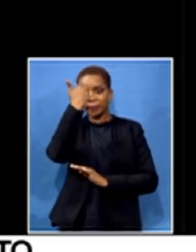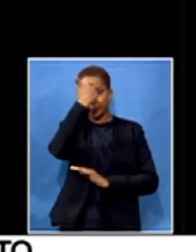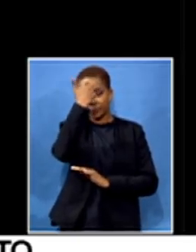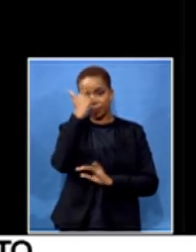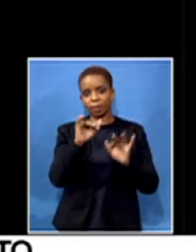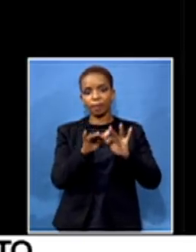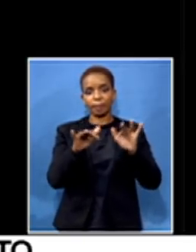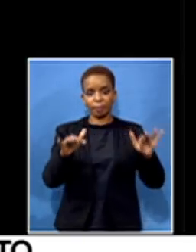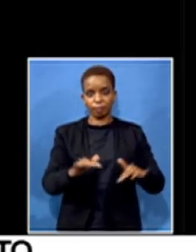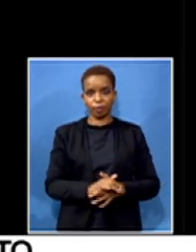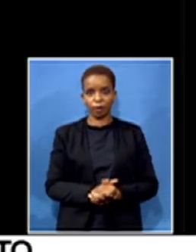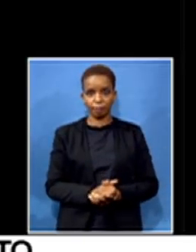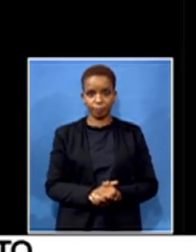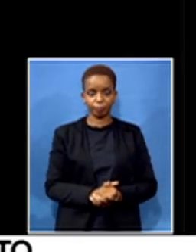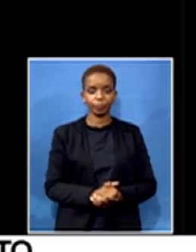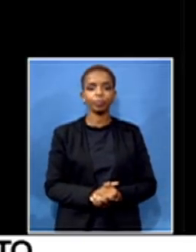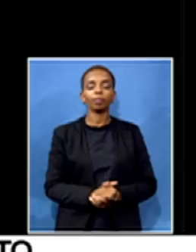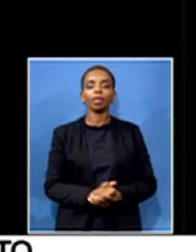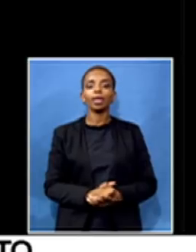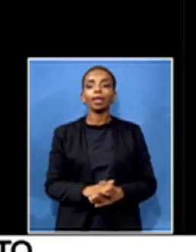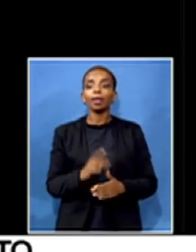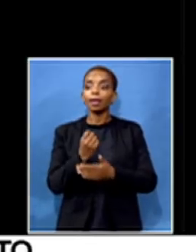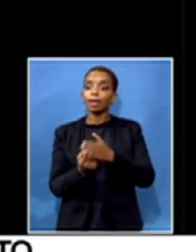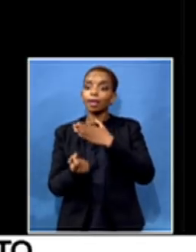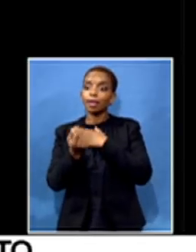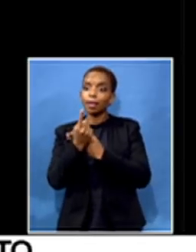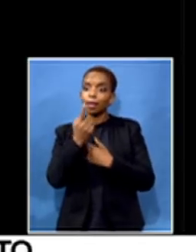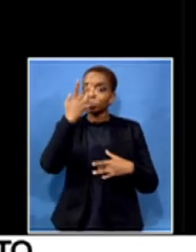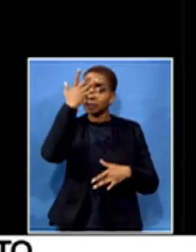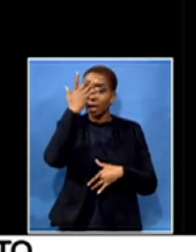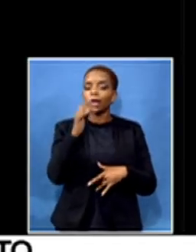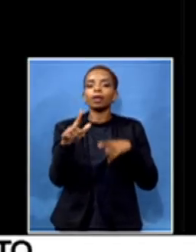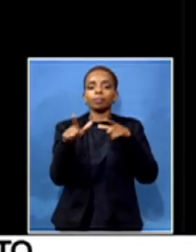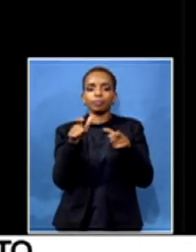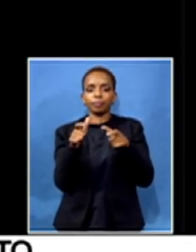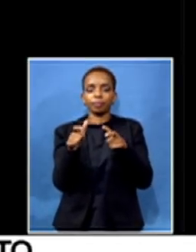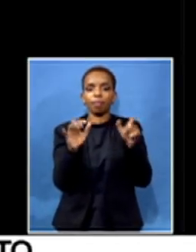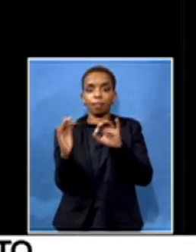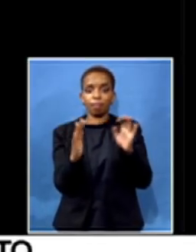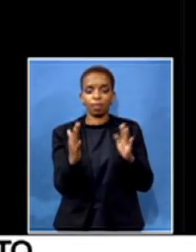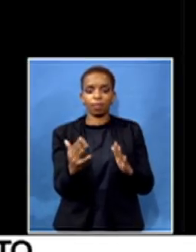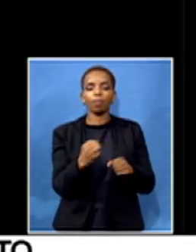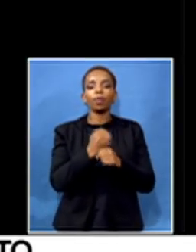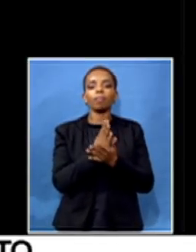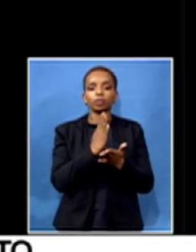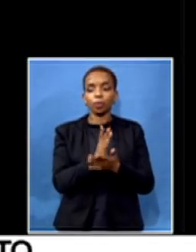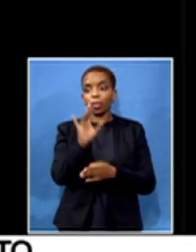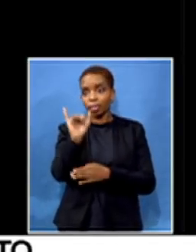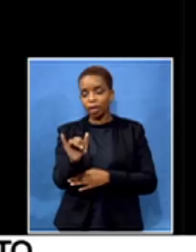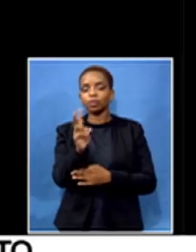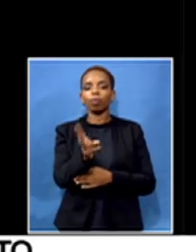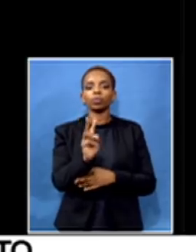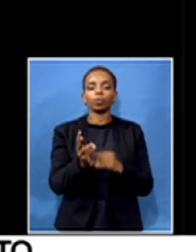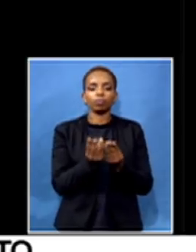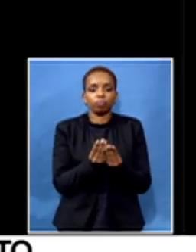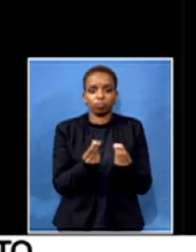case management, similarly, we will make sure that we will deal with the patients irrespective of whether